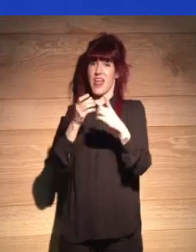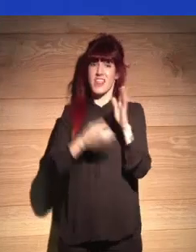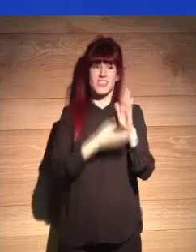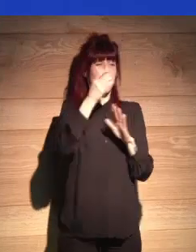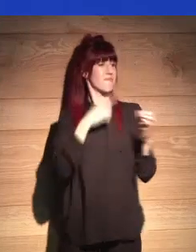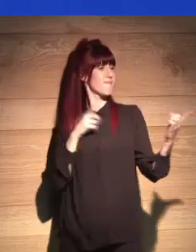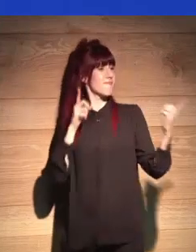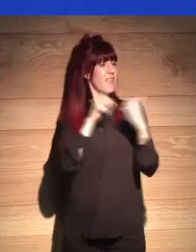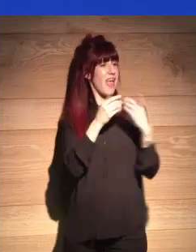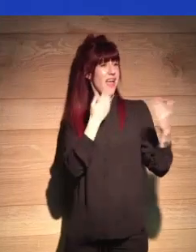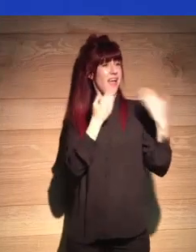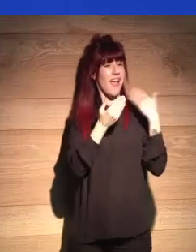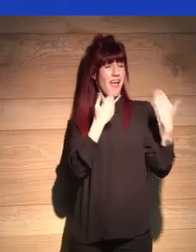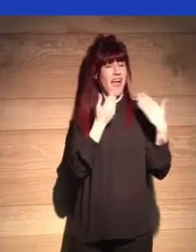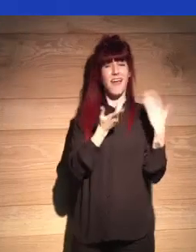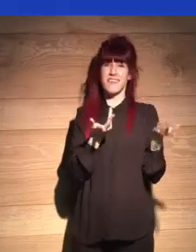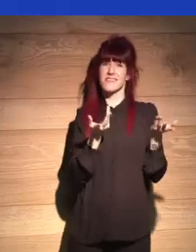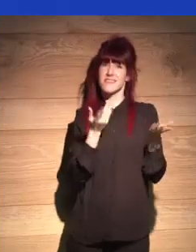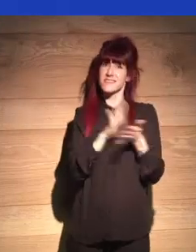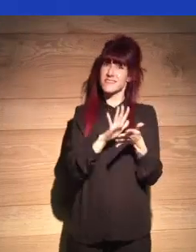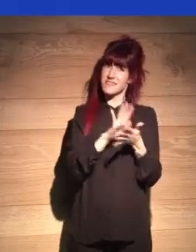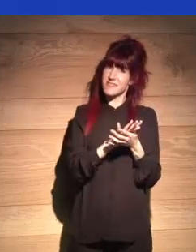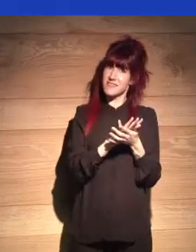find on our daily life, and we find them in the